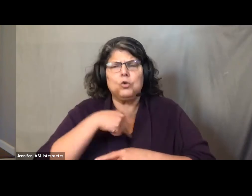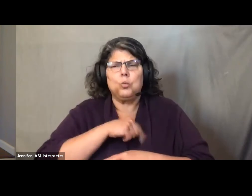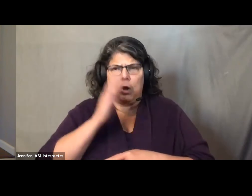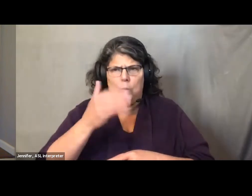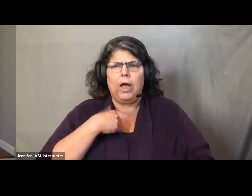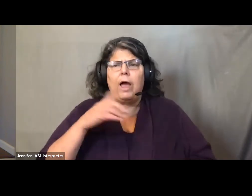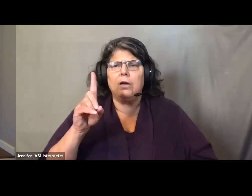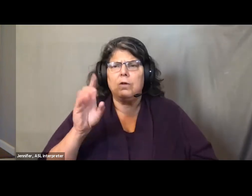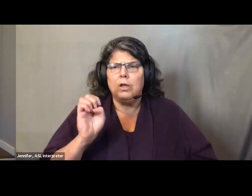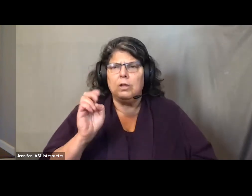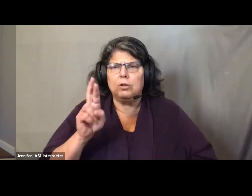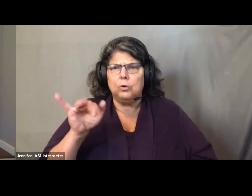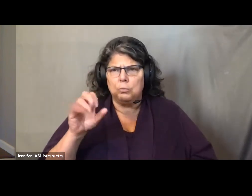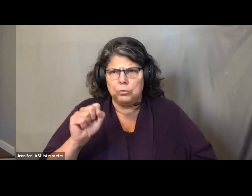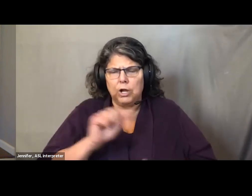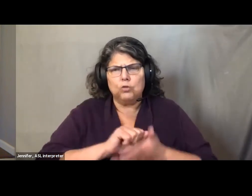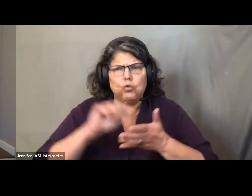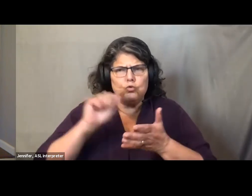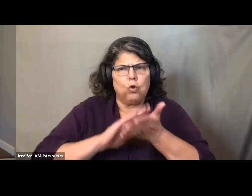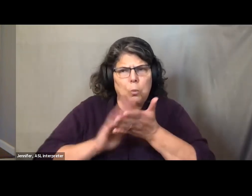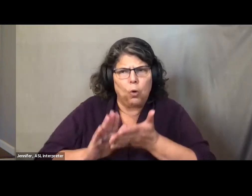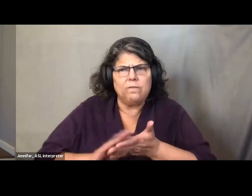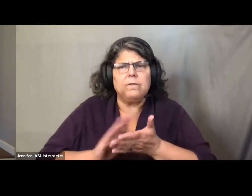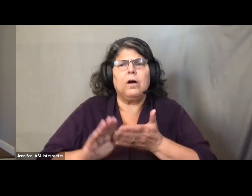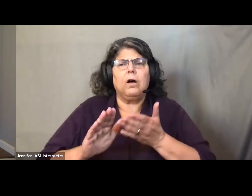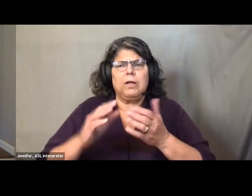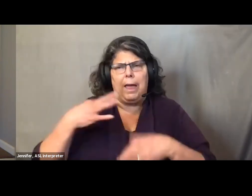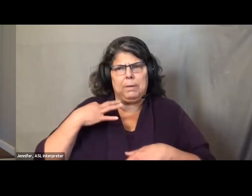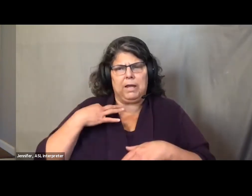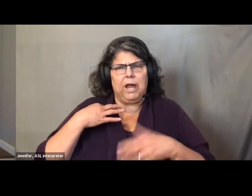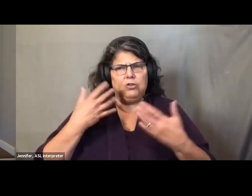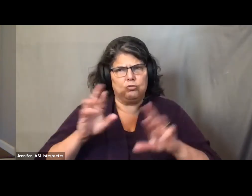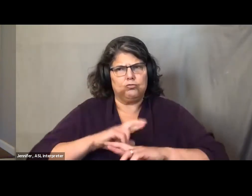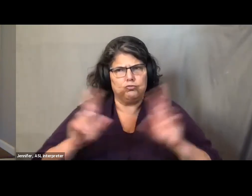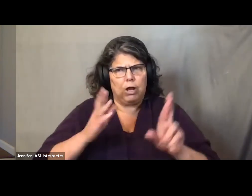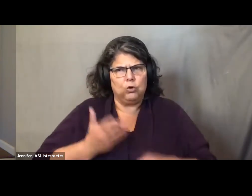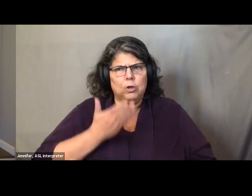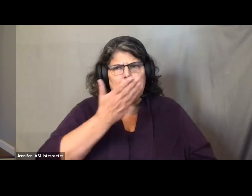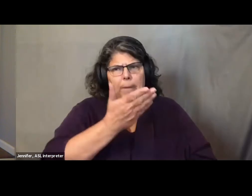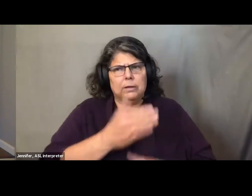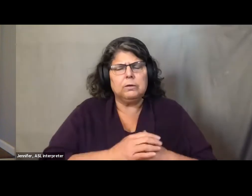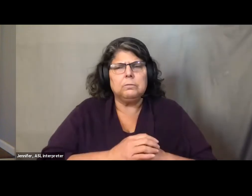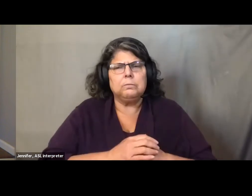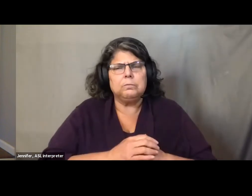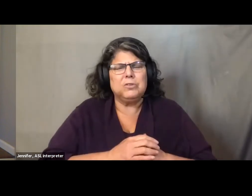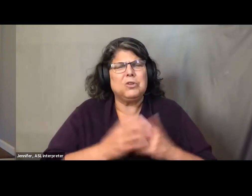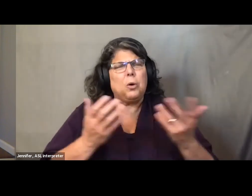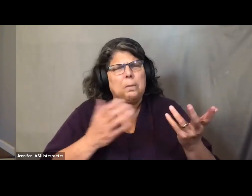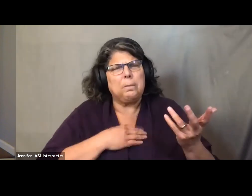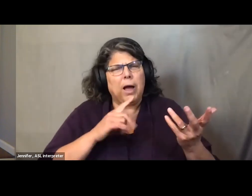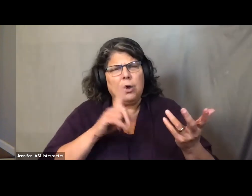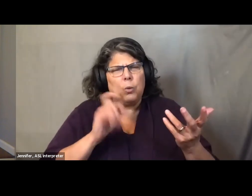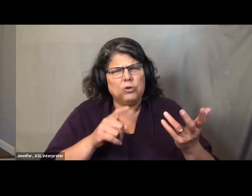removal applications ready to submit. And my question would be, at what point can phase 2 begin? Is